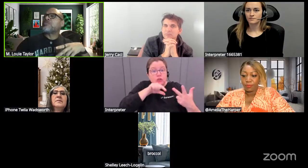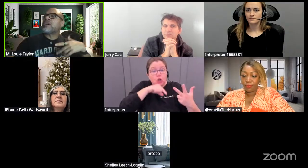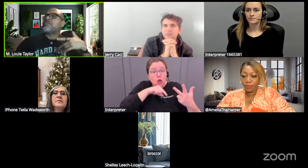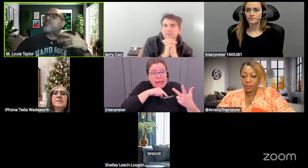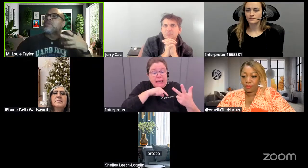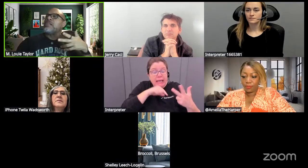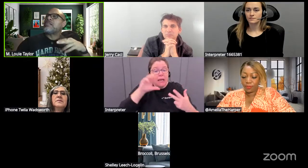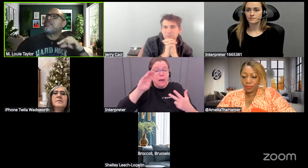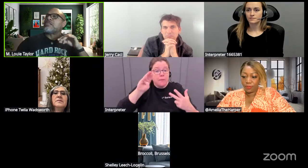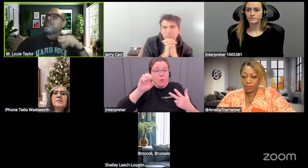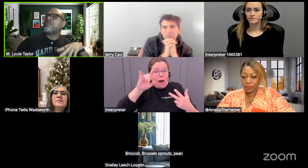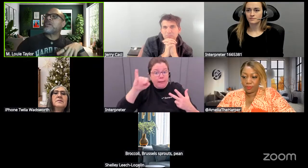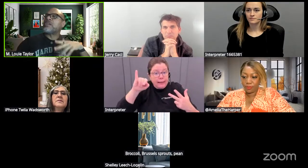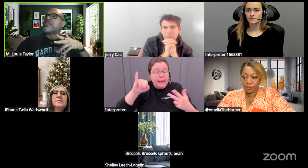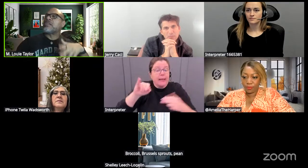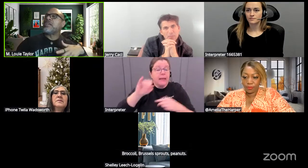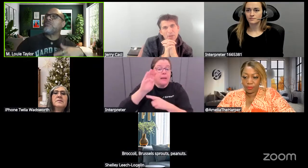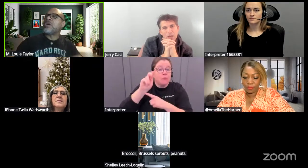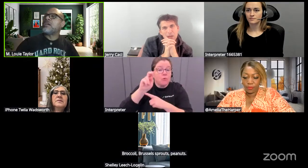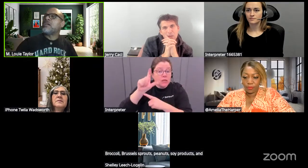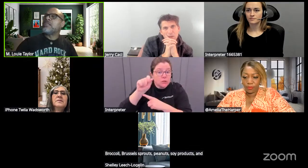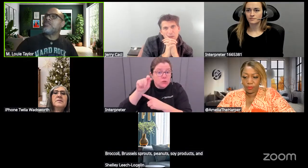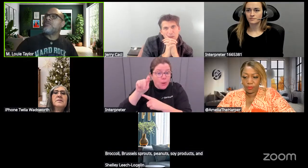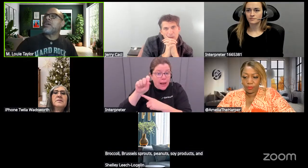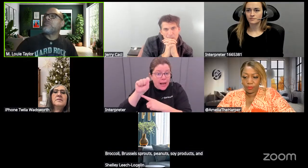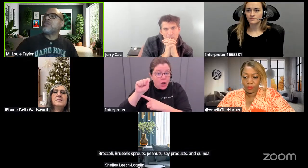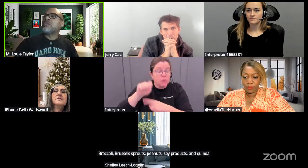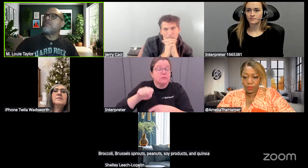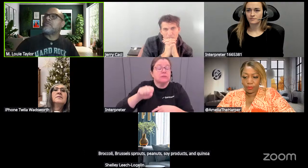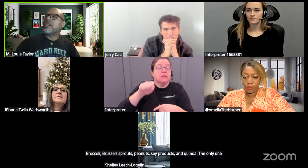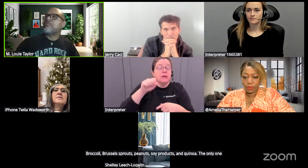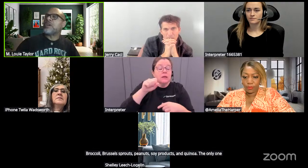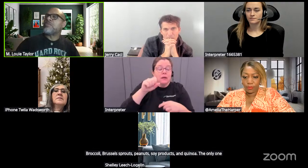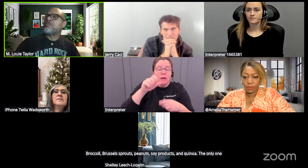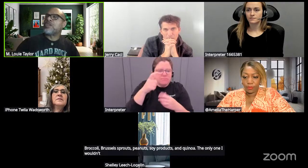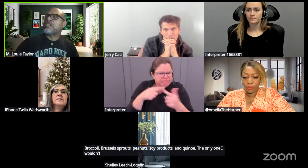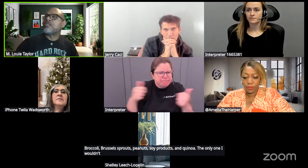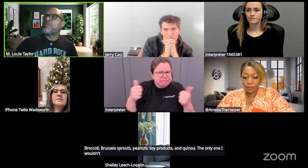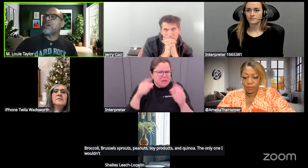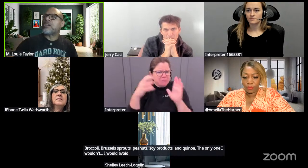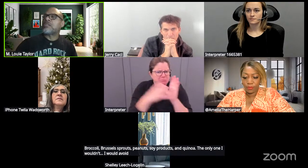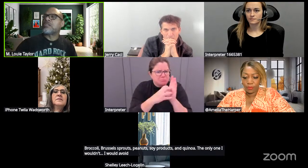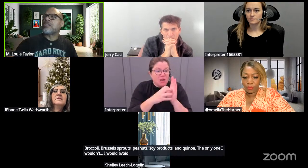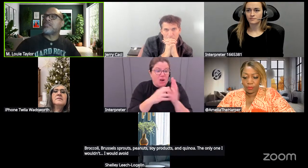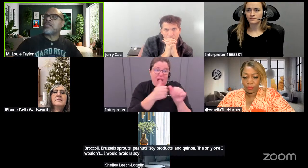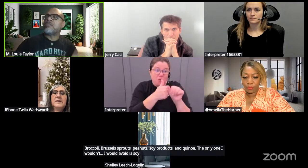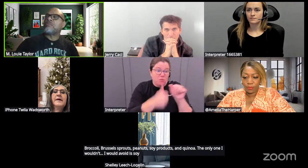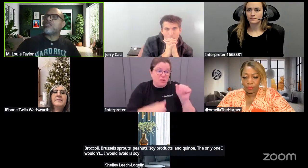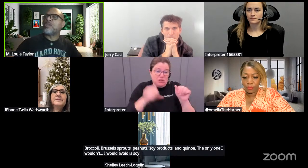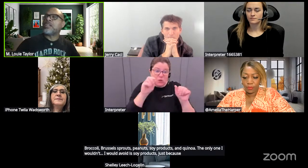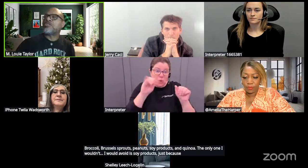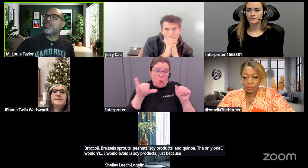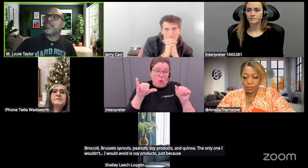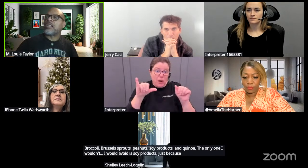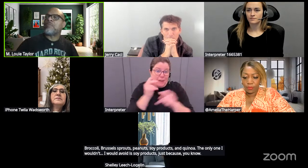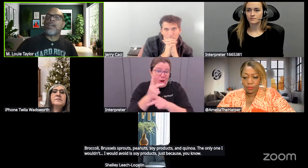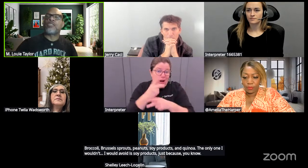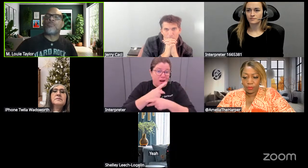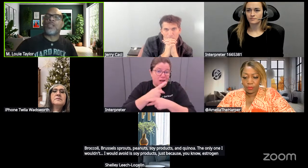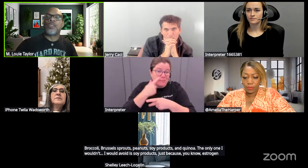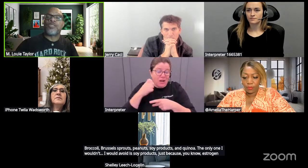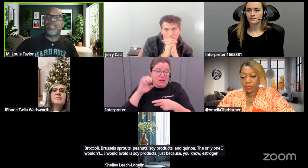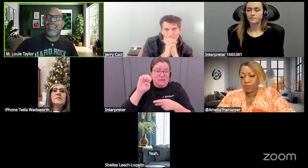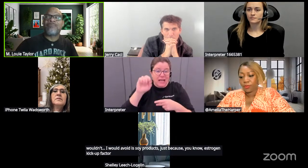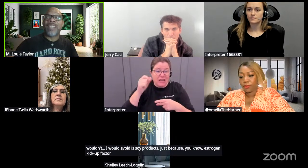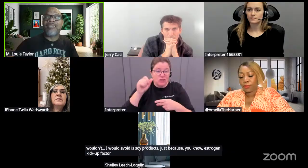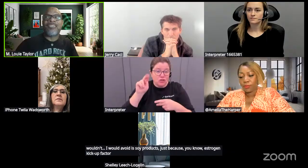Brussels sprouts, peanuts, soy products, and quinoa. The only one I would avoid is soy products just because, Yeah, a whole estrogen kick up factor. But